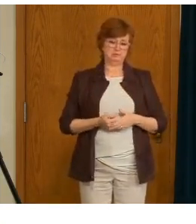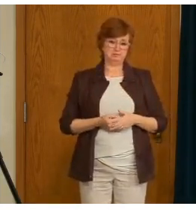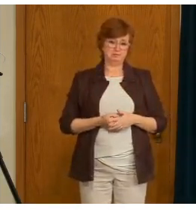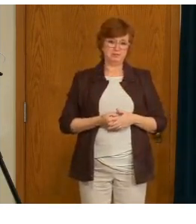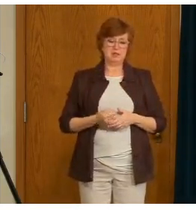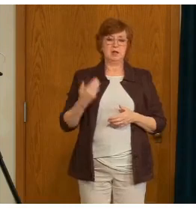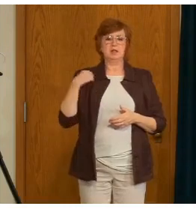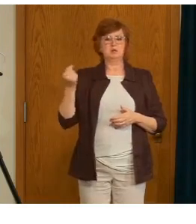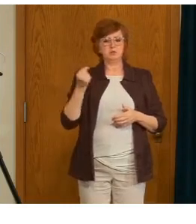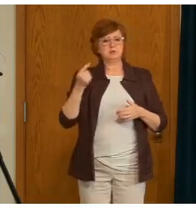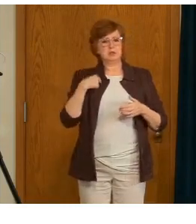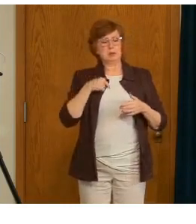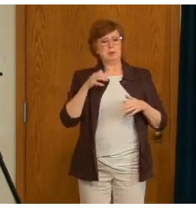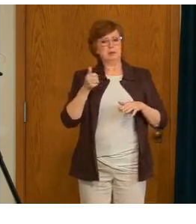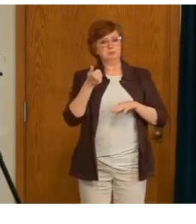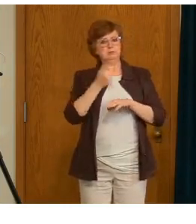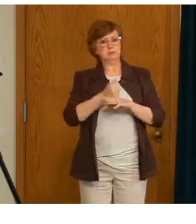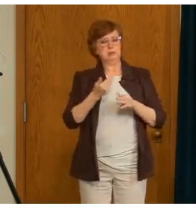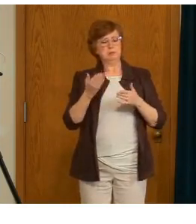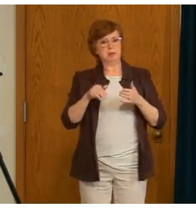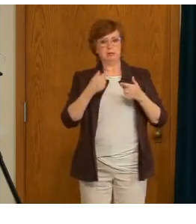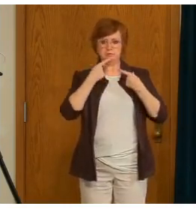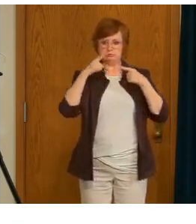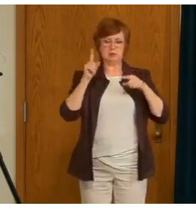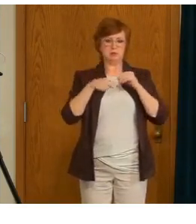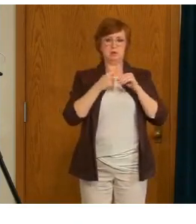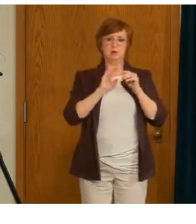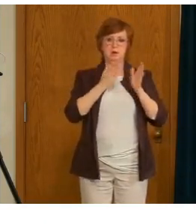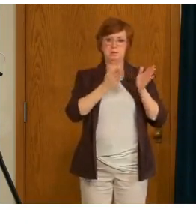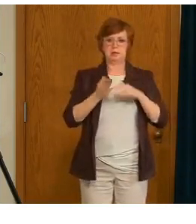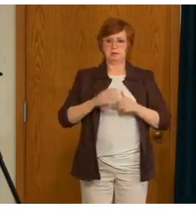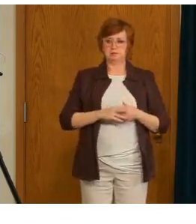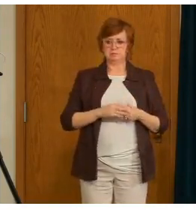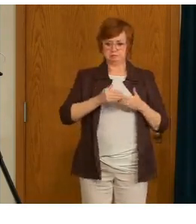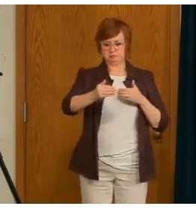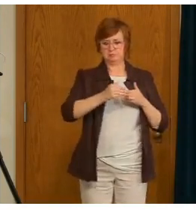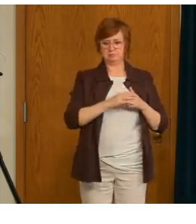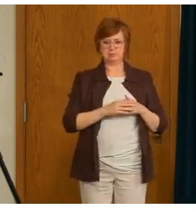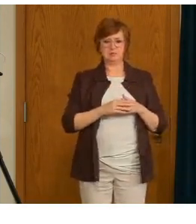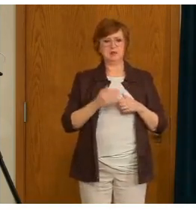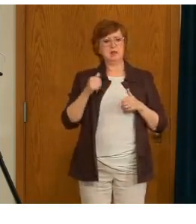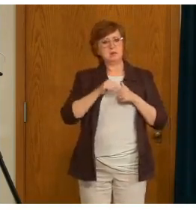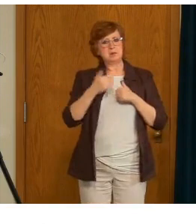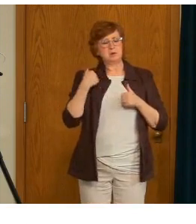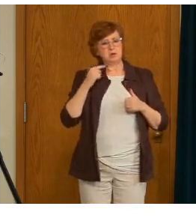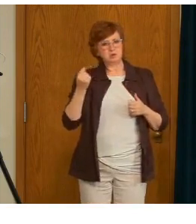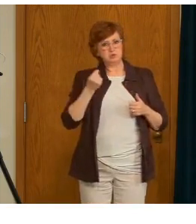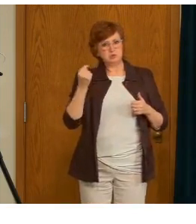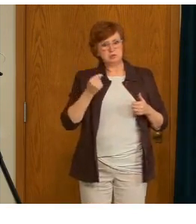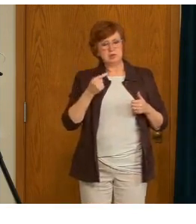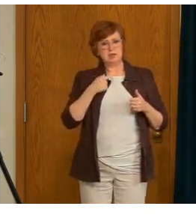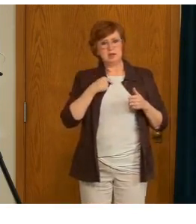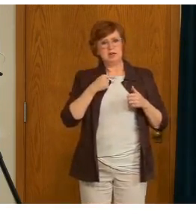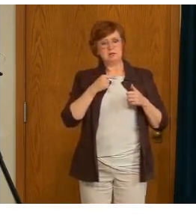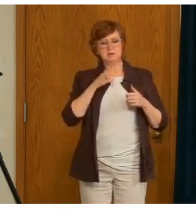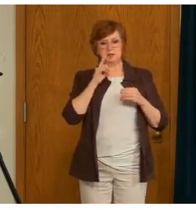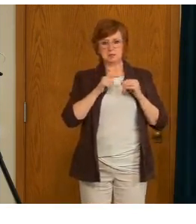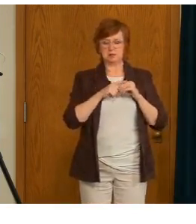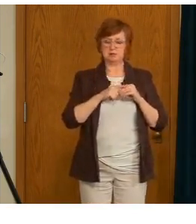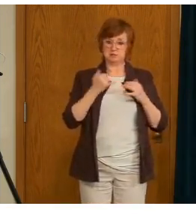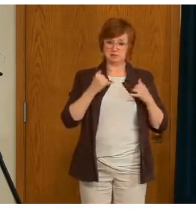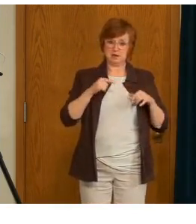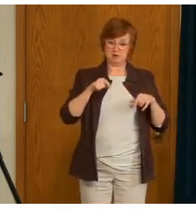And the second thing is, like I said on Tuesday, how privileged are we that although it is a slower start, but we